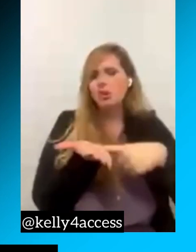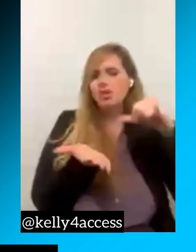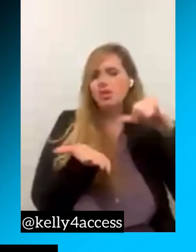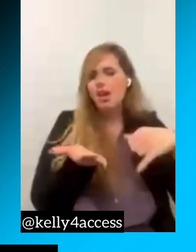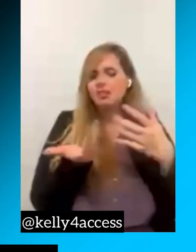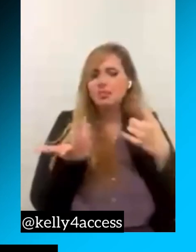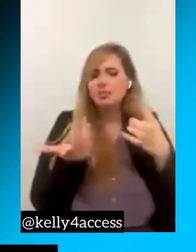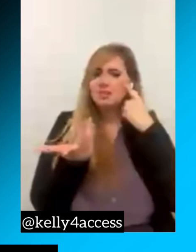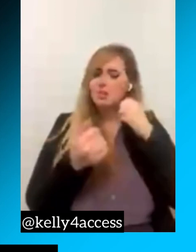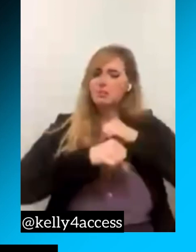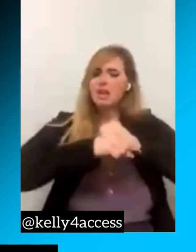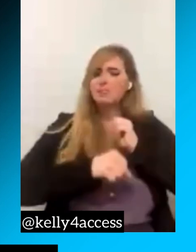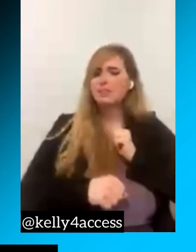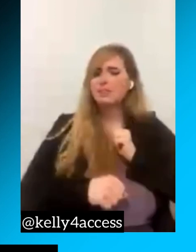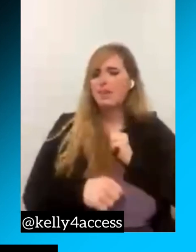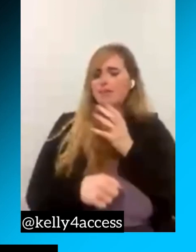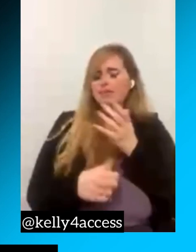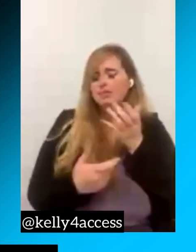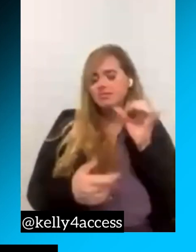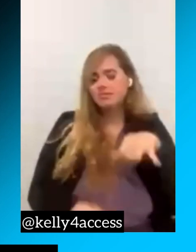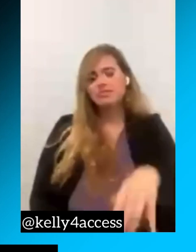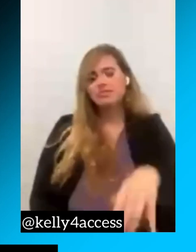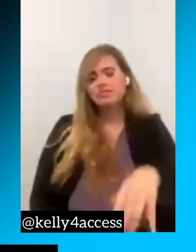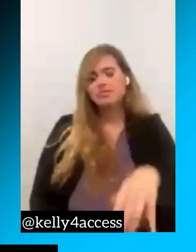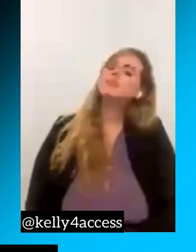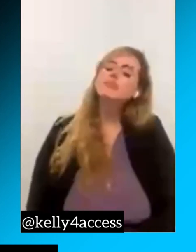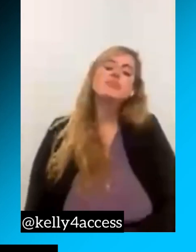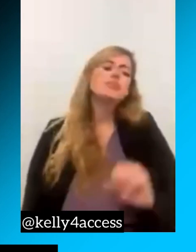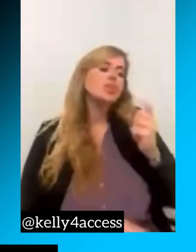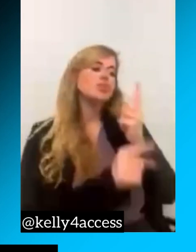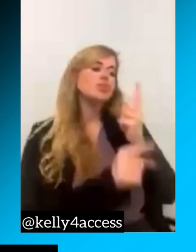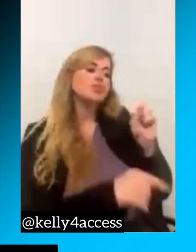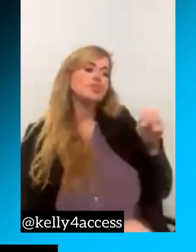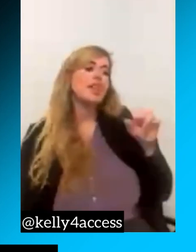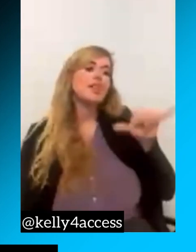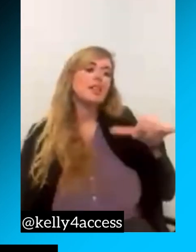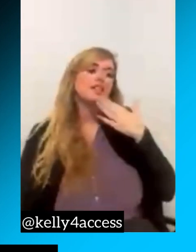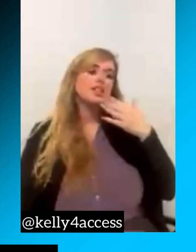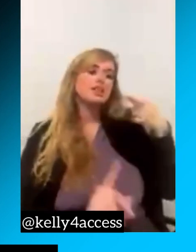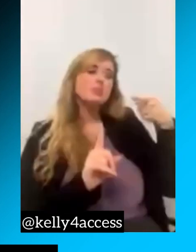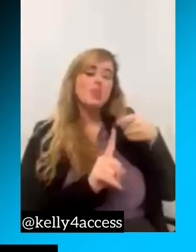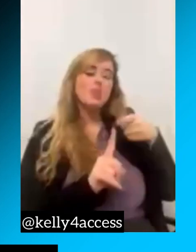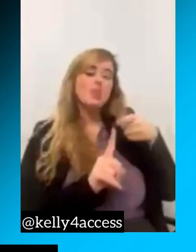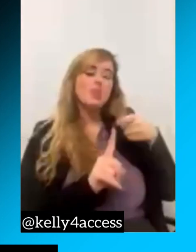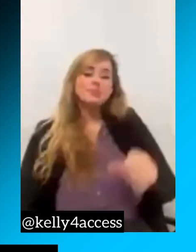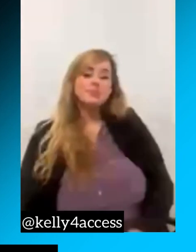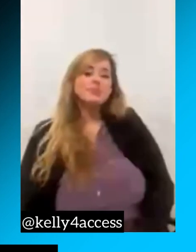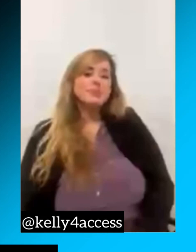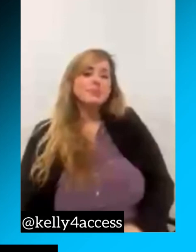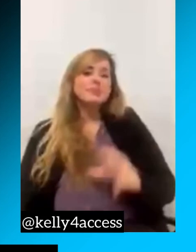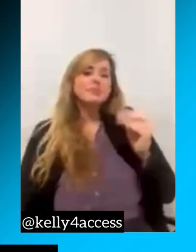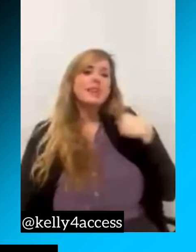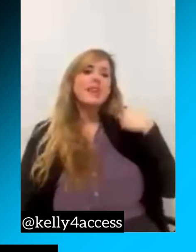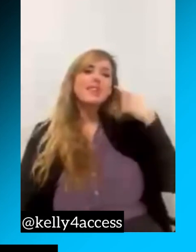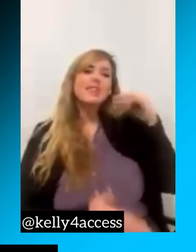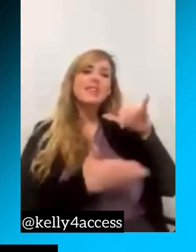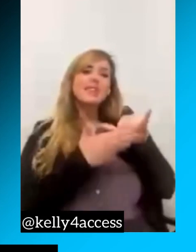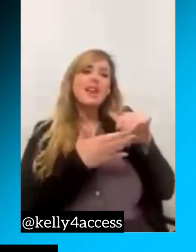of protect myself in a way. Mm-hmm. Yeah, and that's a great point. And I think that someone,